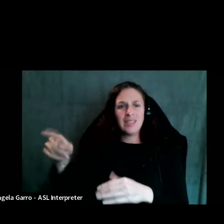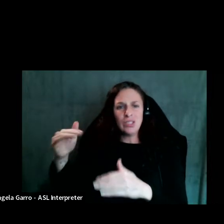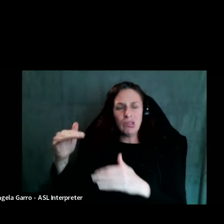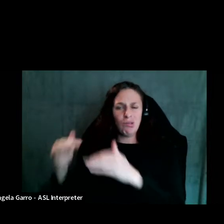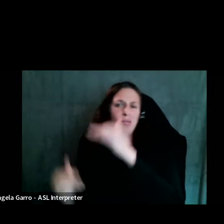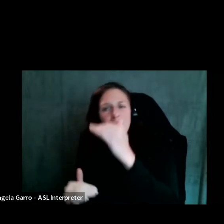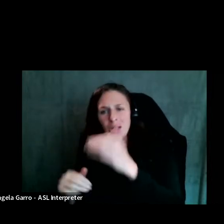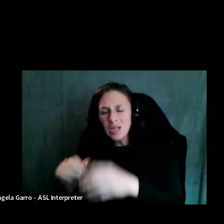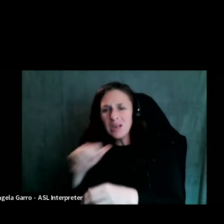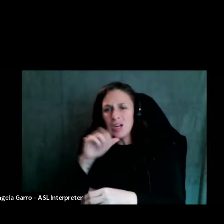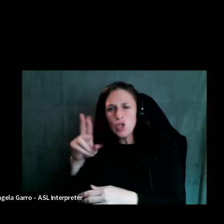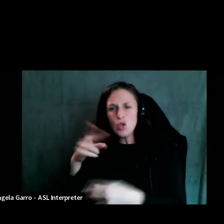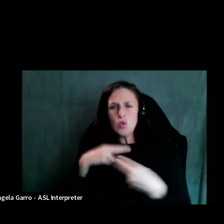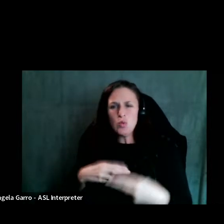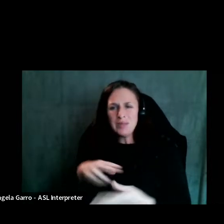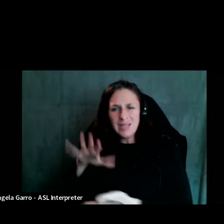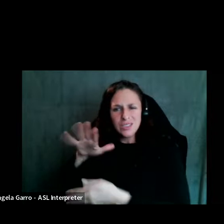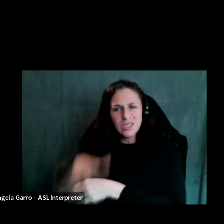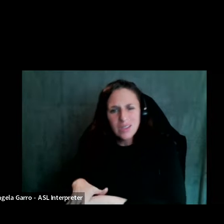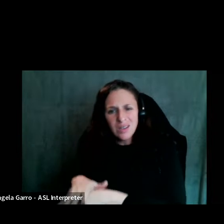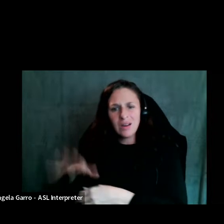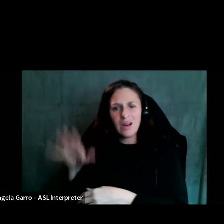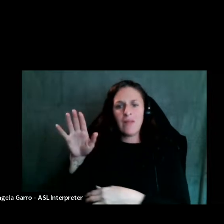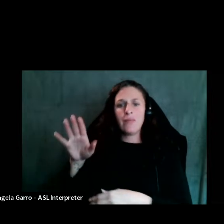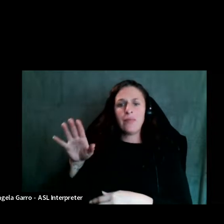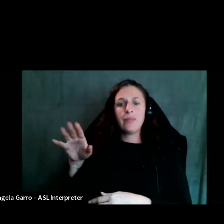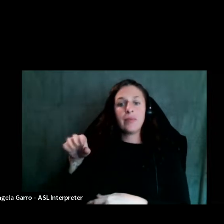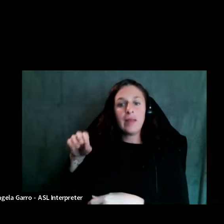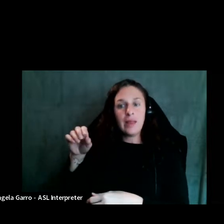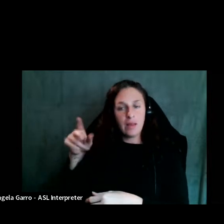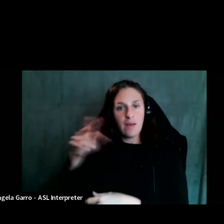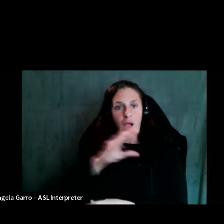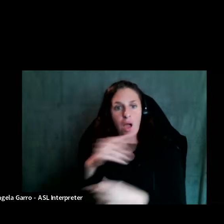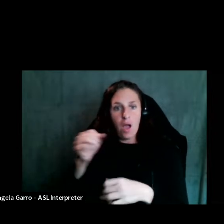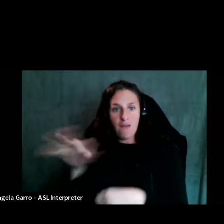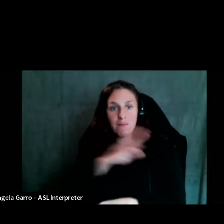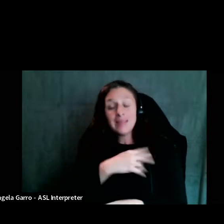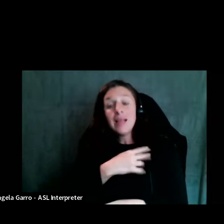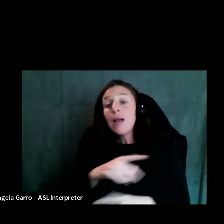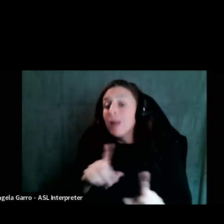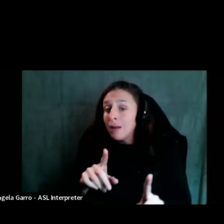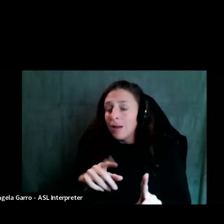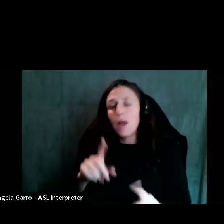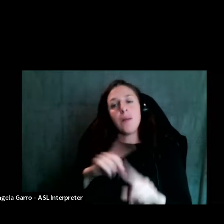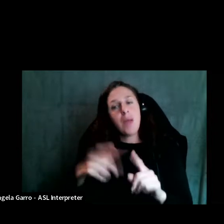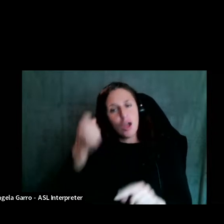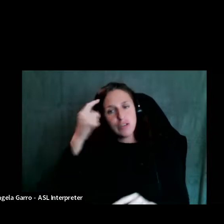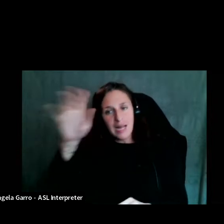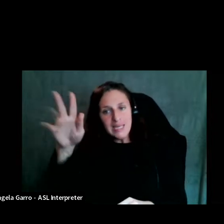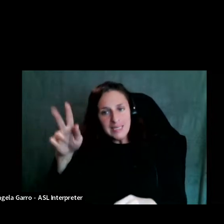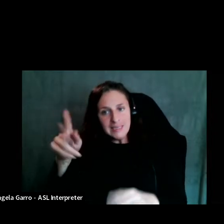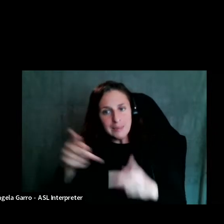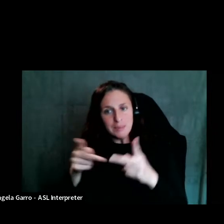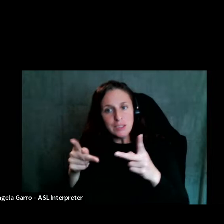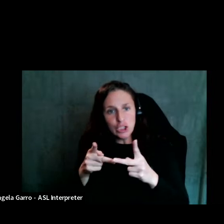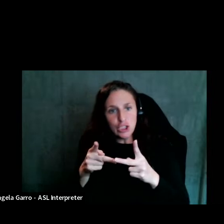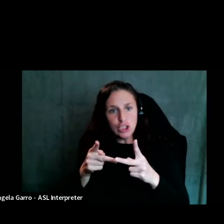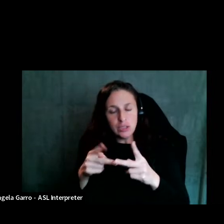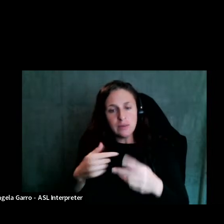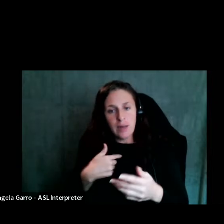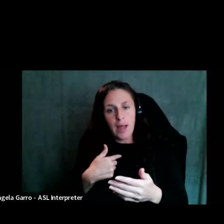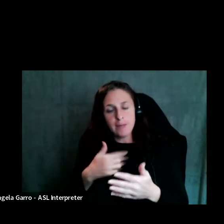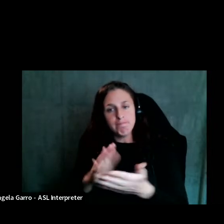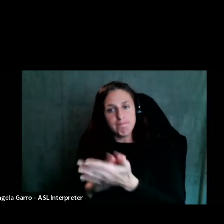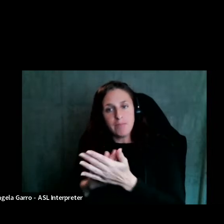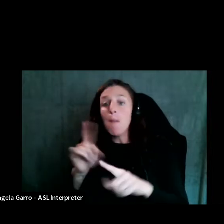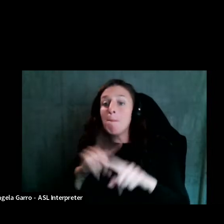of Palestinians, but I understand his position, and I commend that. But then pressure go